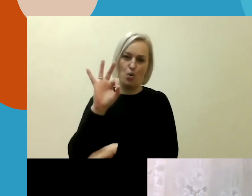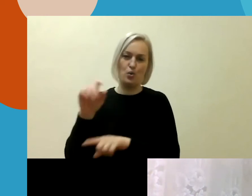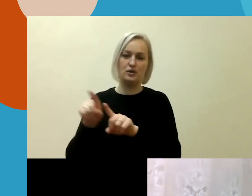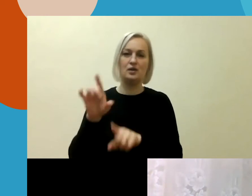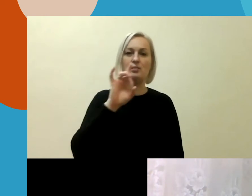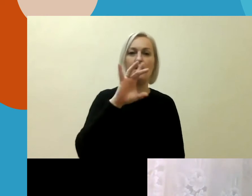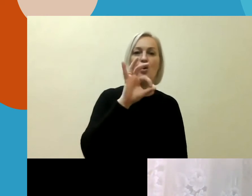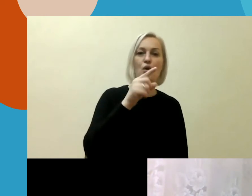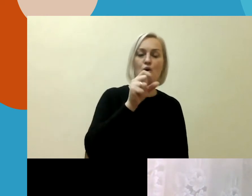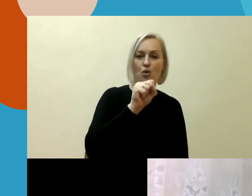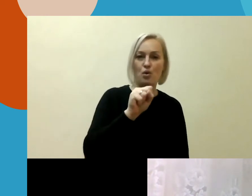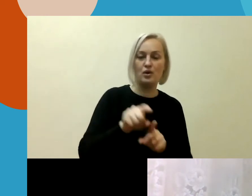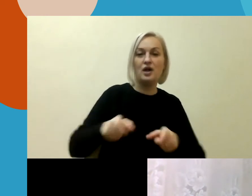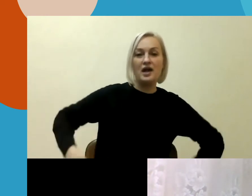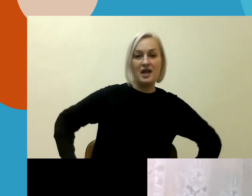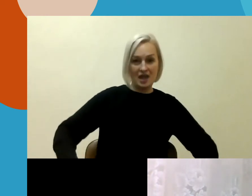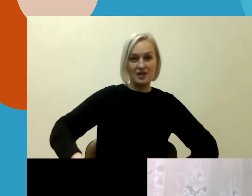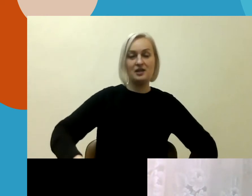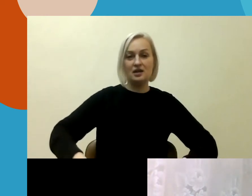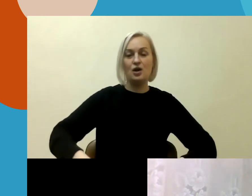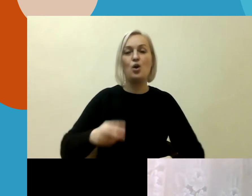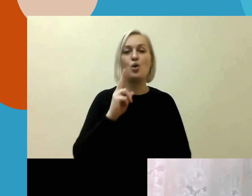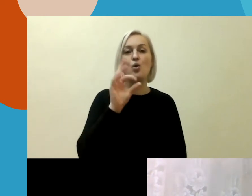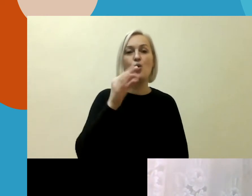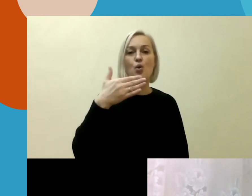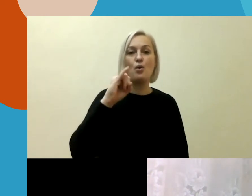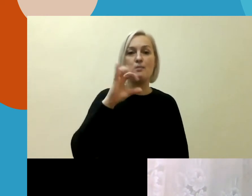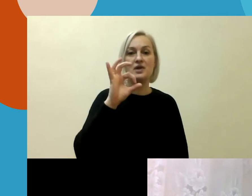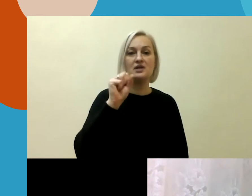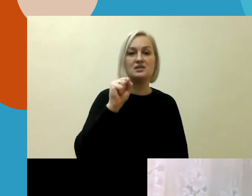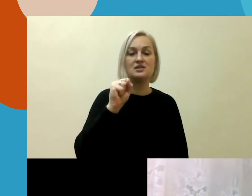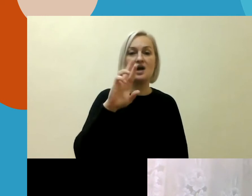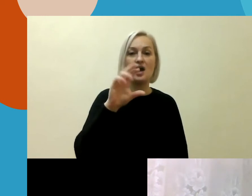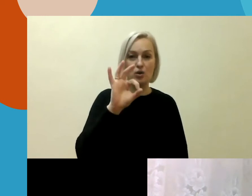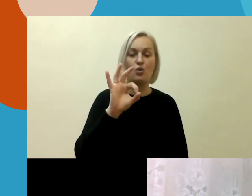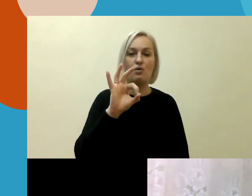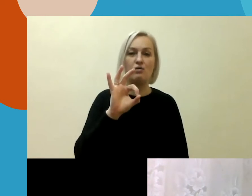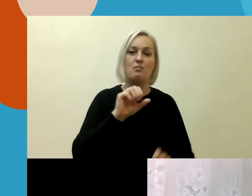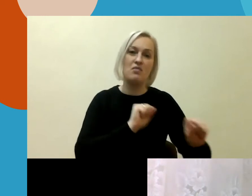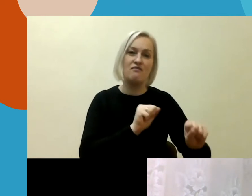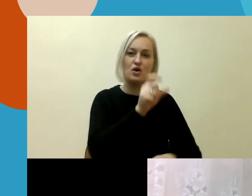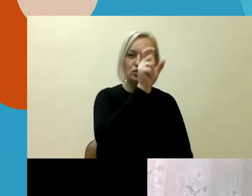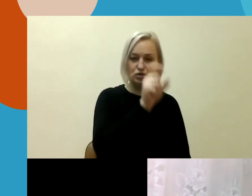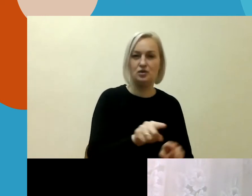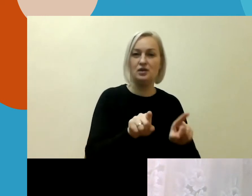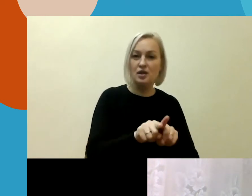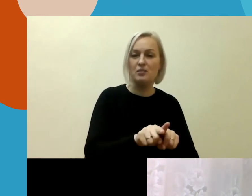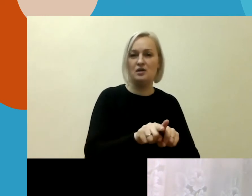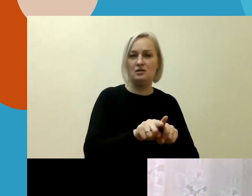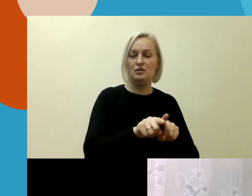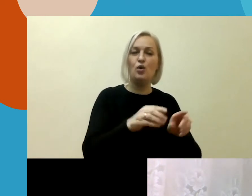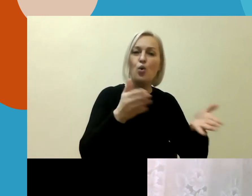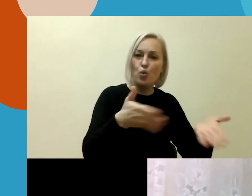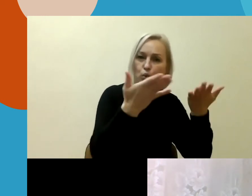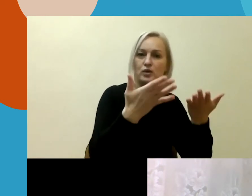society, and as for the officials, as Goda has mentioned, the education is as important